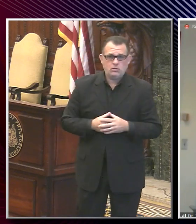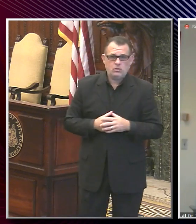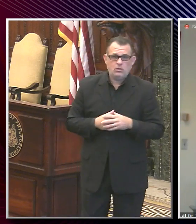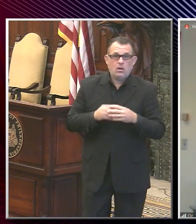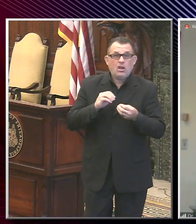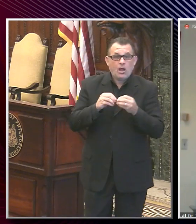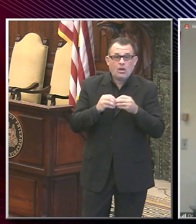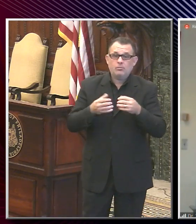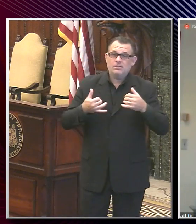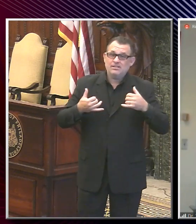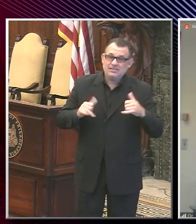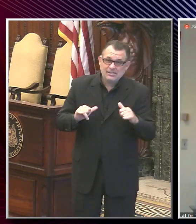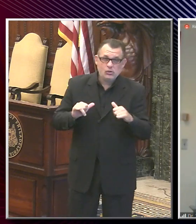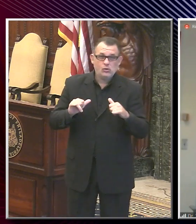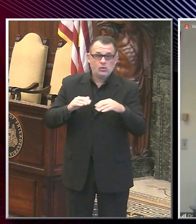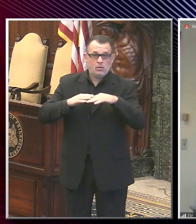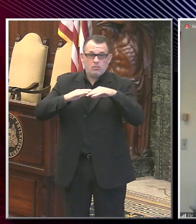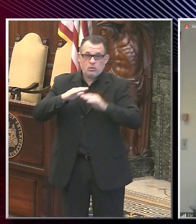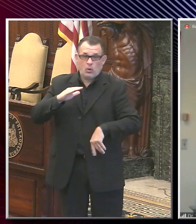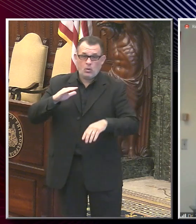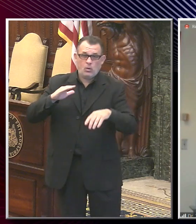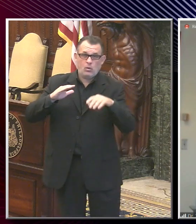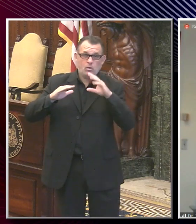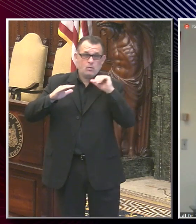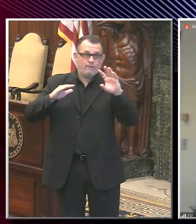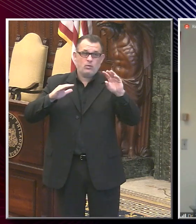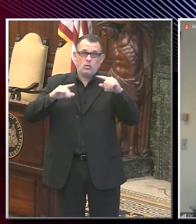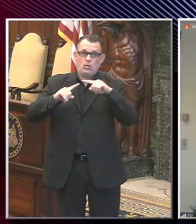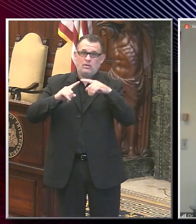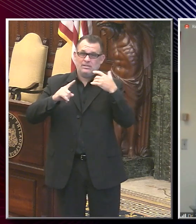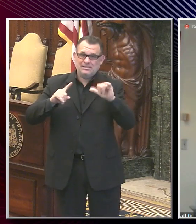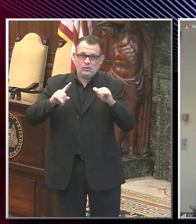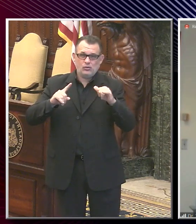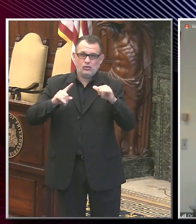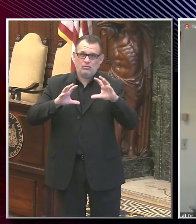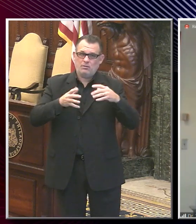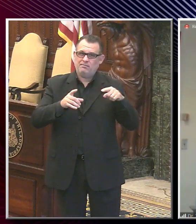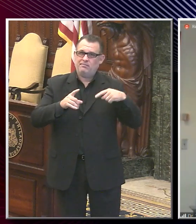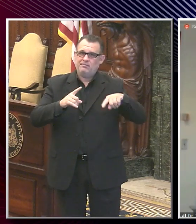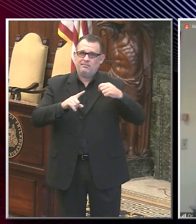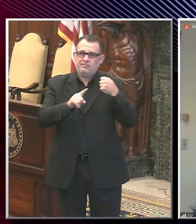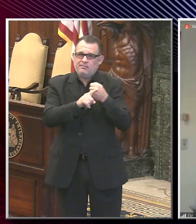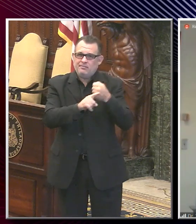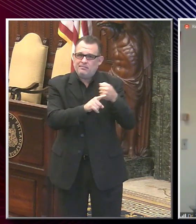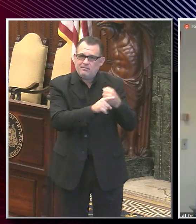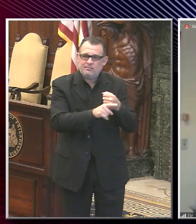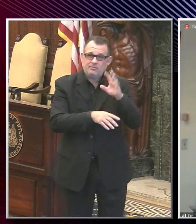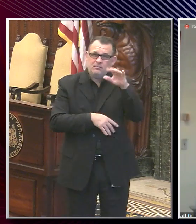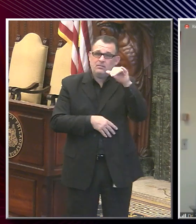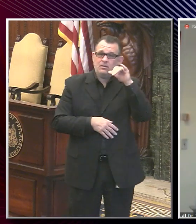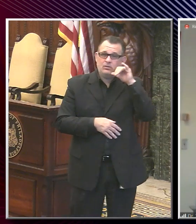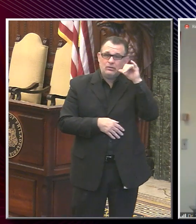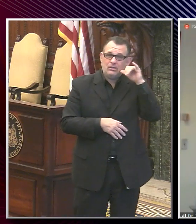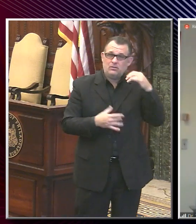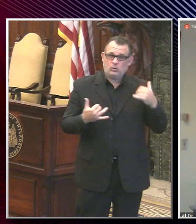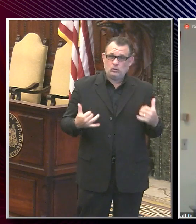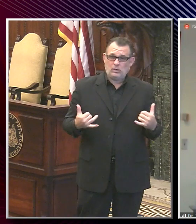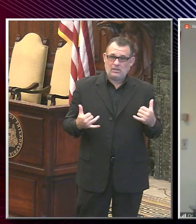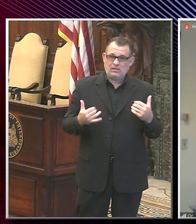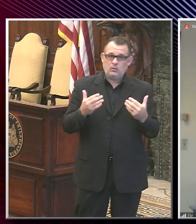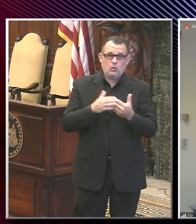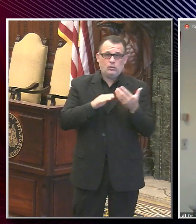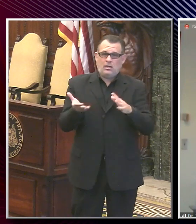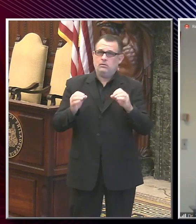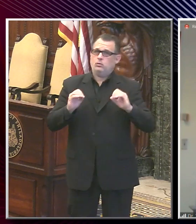than 50% of those are under the age of 40. Since this time yesterday, we've identified no additional deaths from the coronavirus infection.